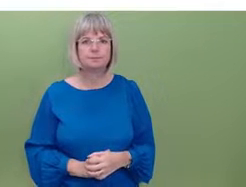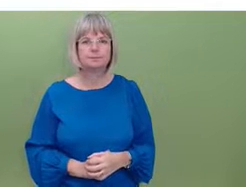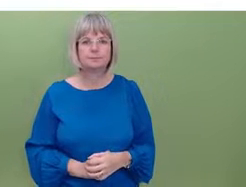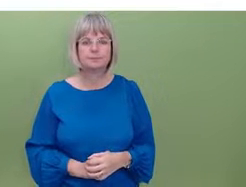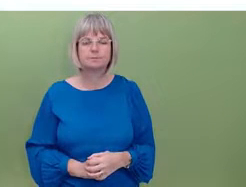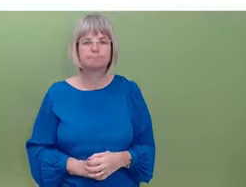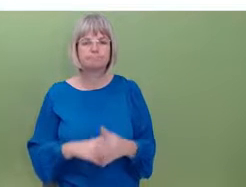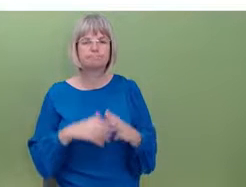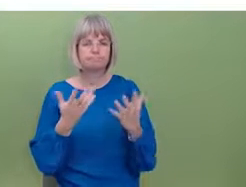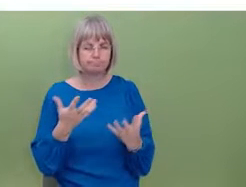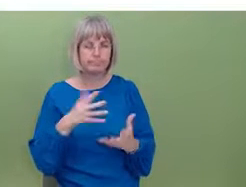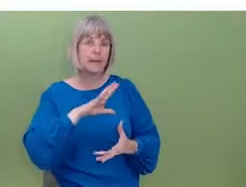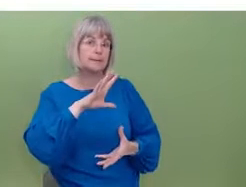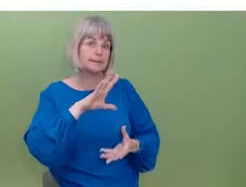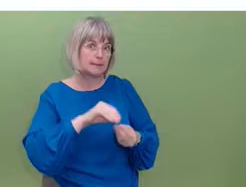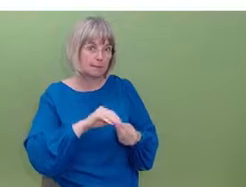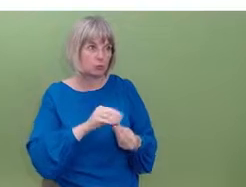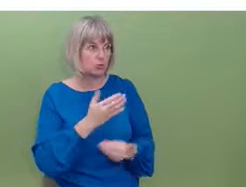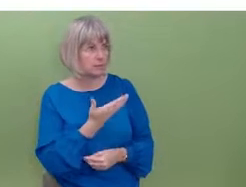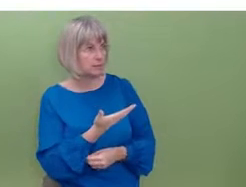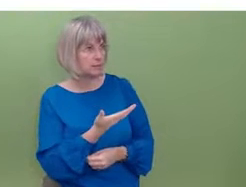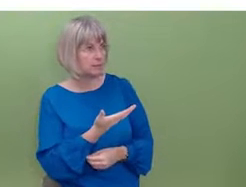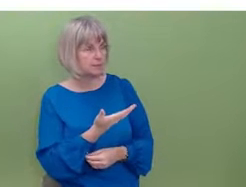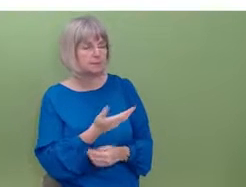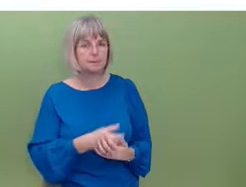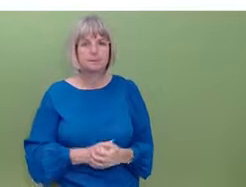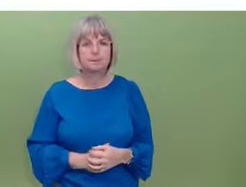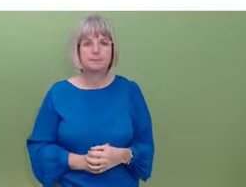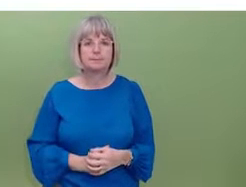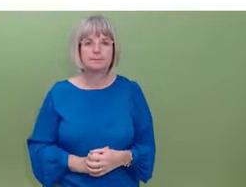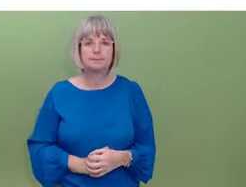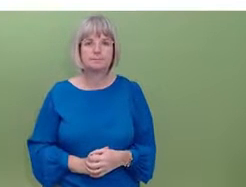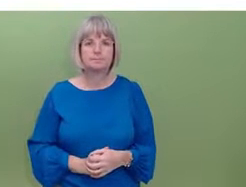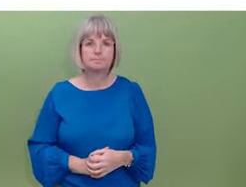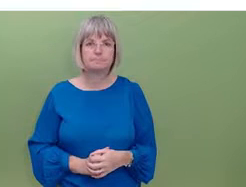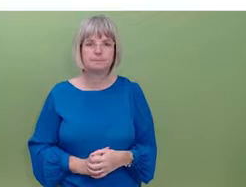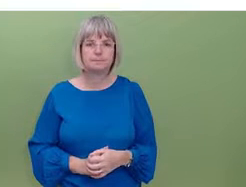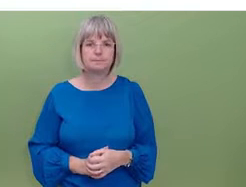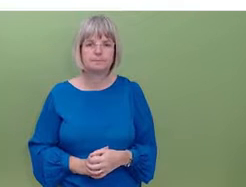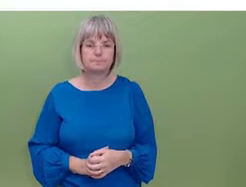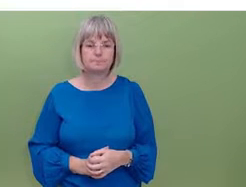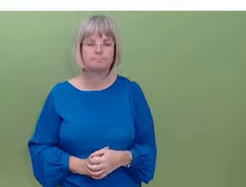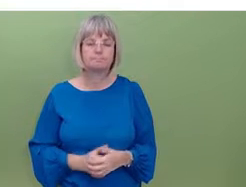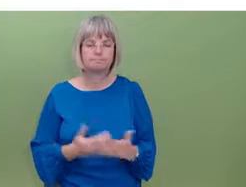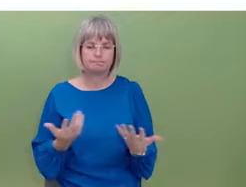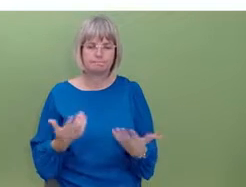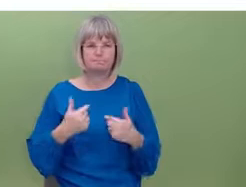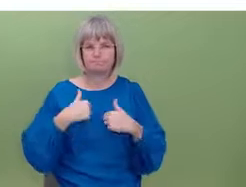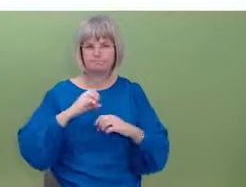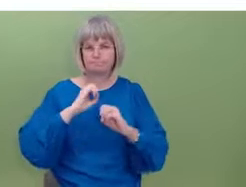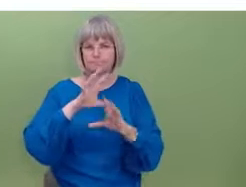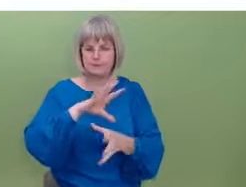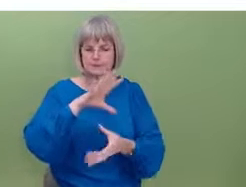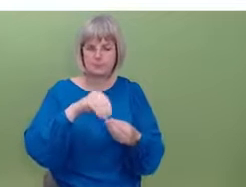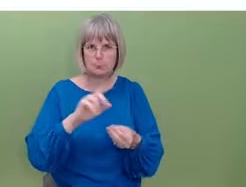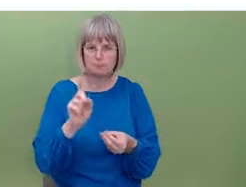summary, what can we say? So the evidence suggests that children and young people's